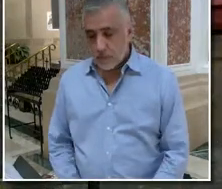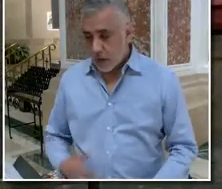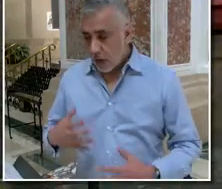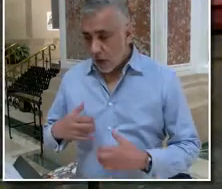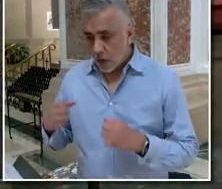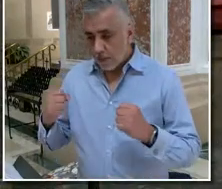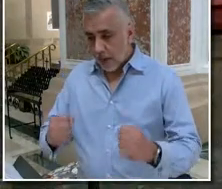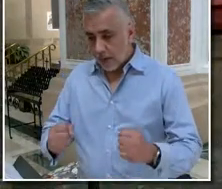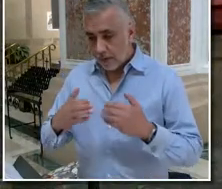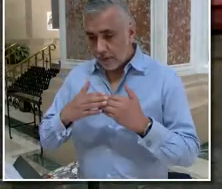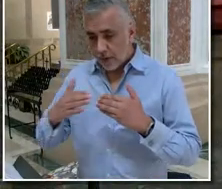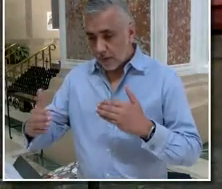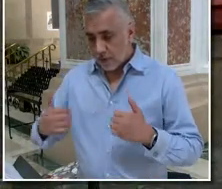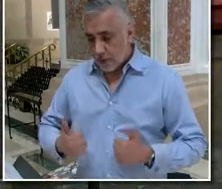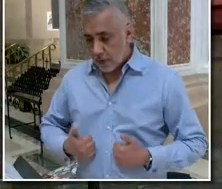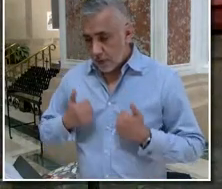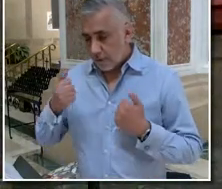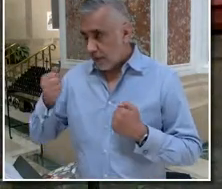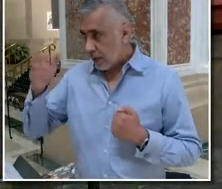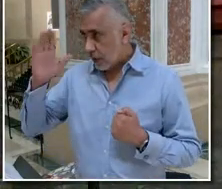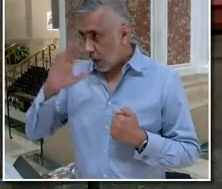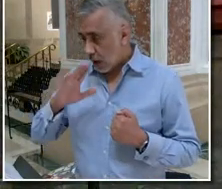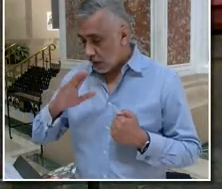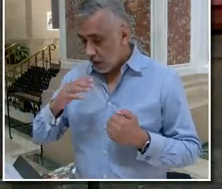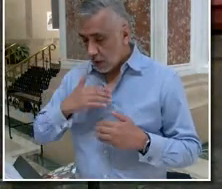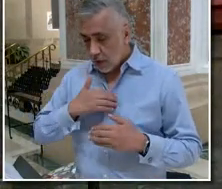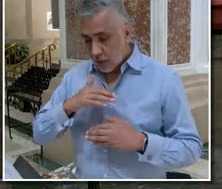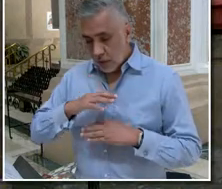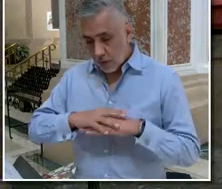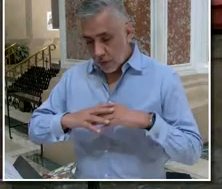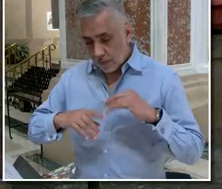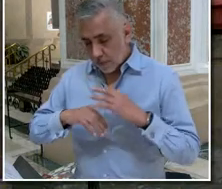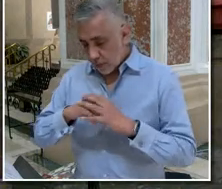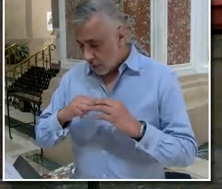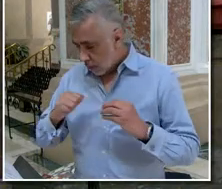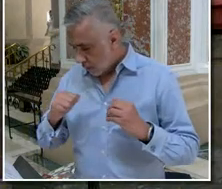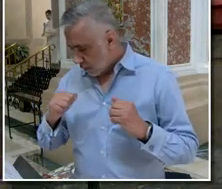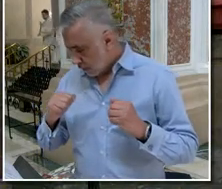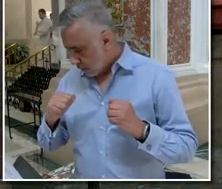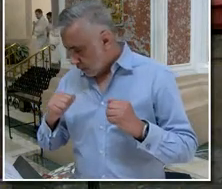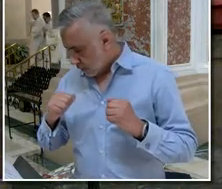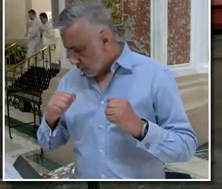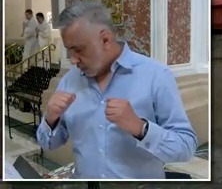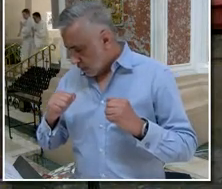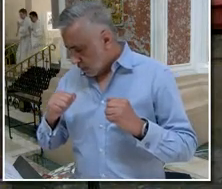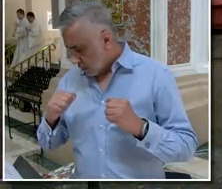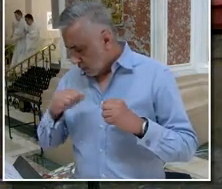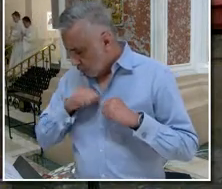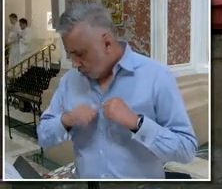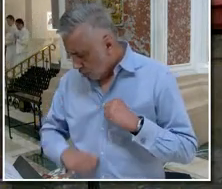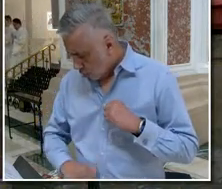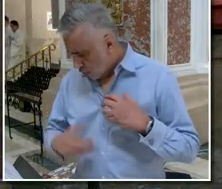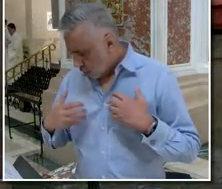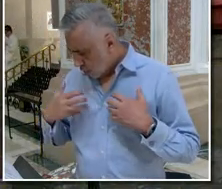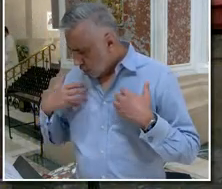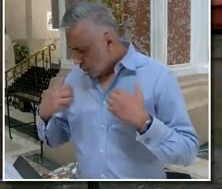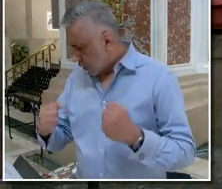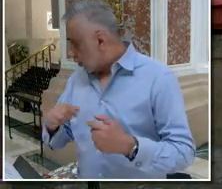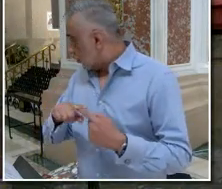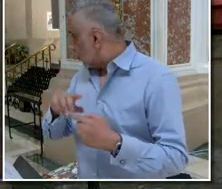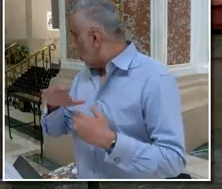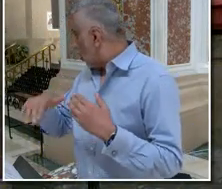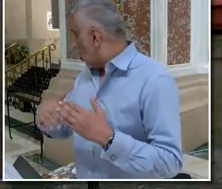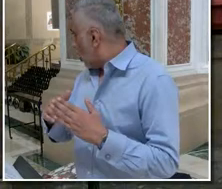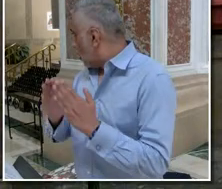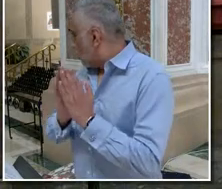Almighty ever-living God, comfort of mourners, strength to all who toil, may the